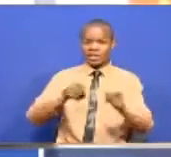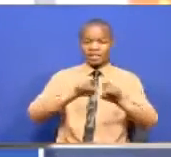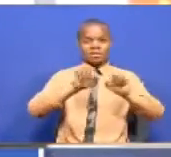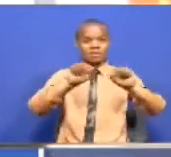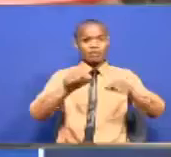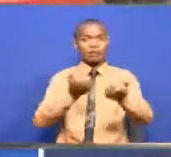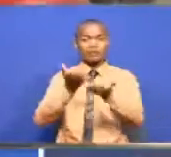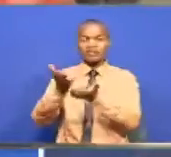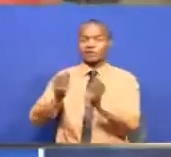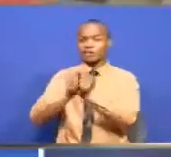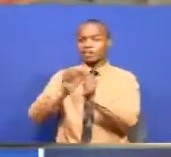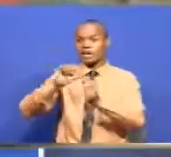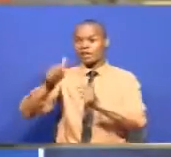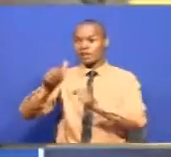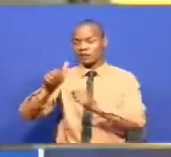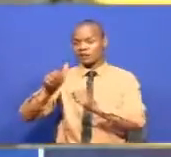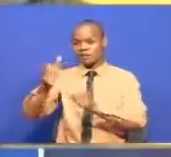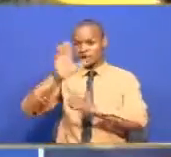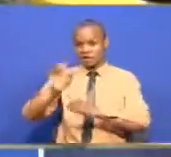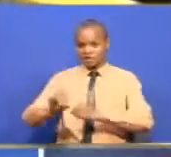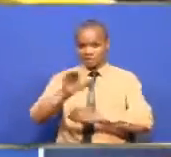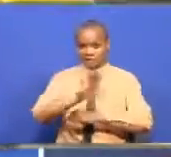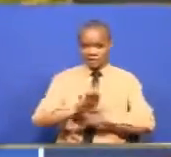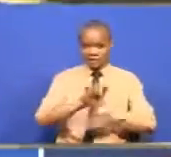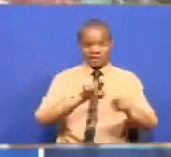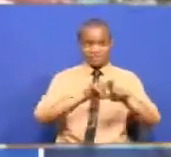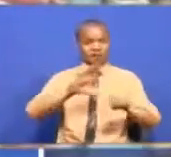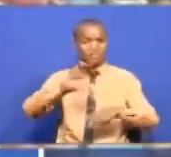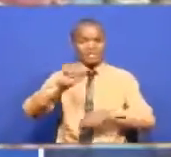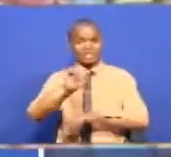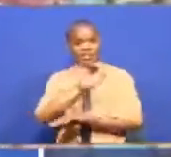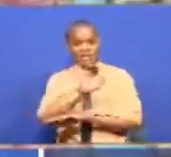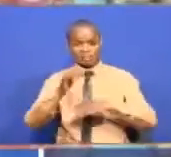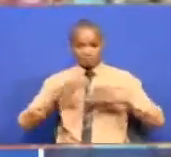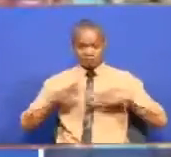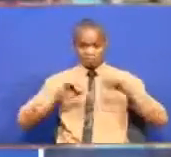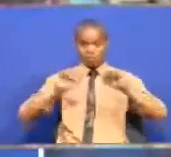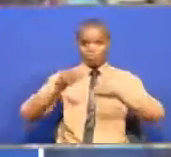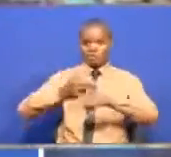of Africa. This year's challenge, local manufacturers to produce high-quality